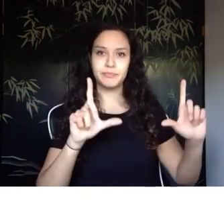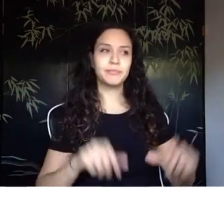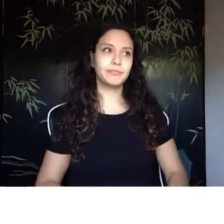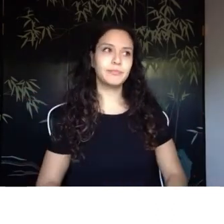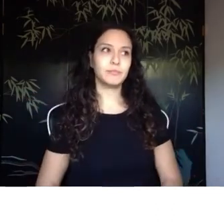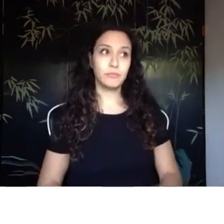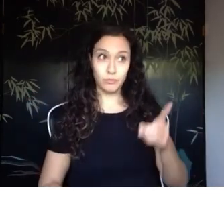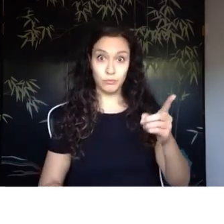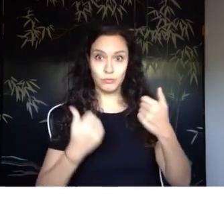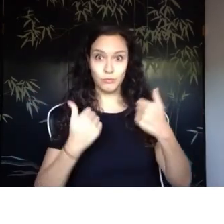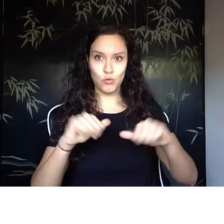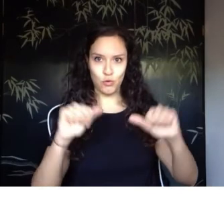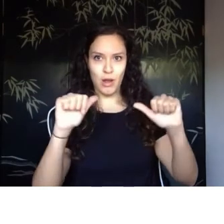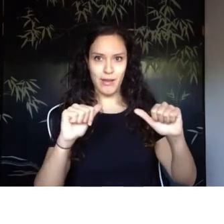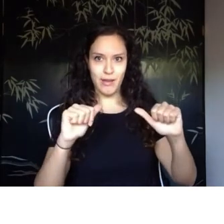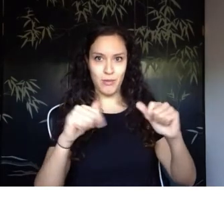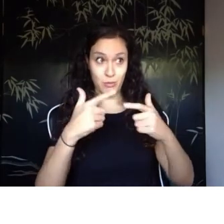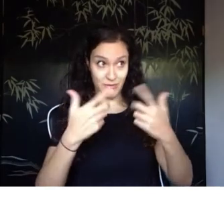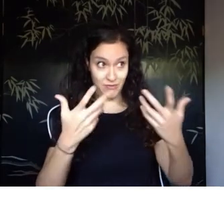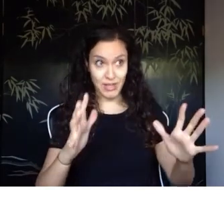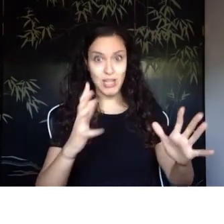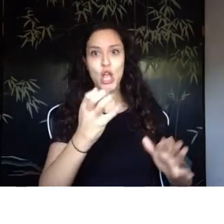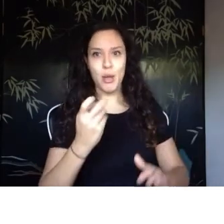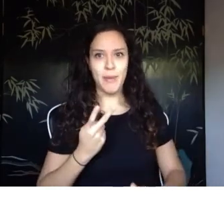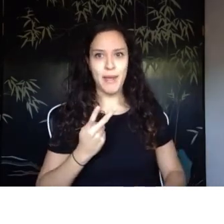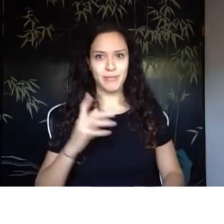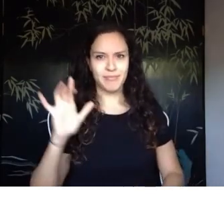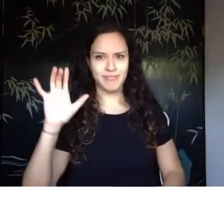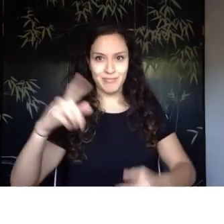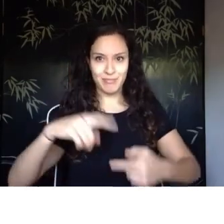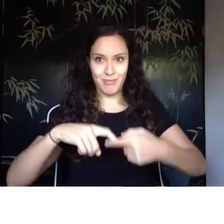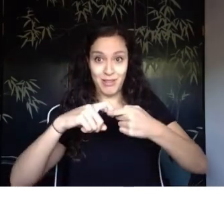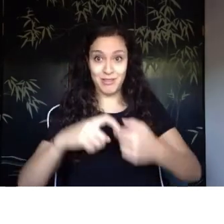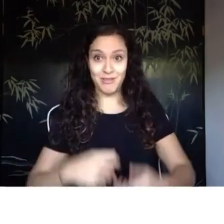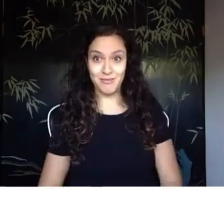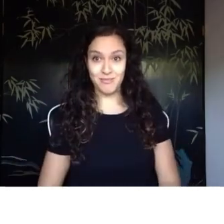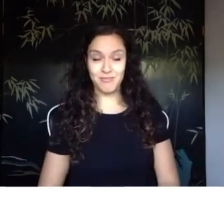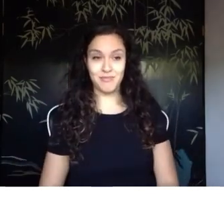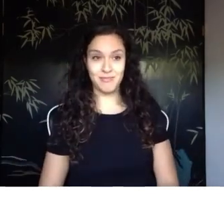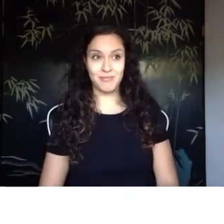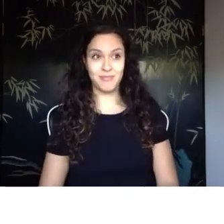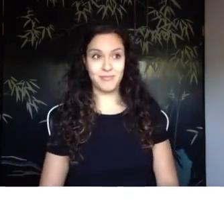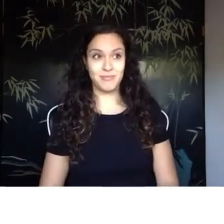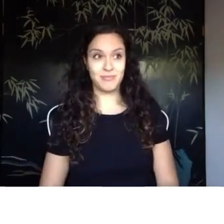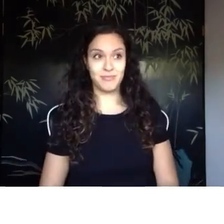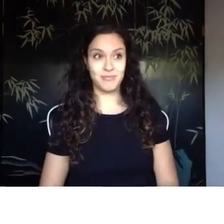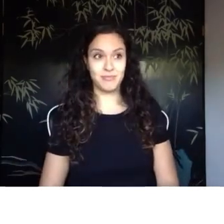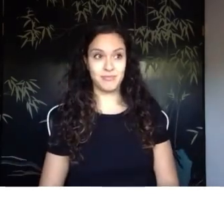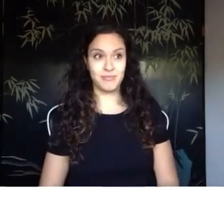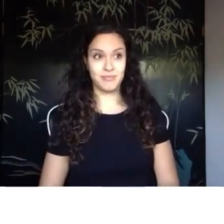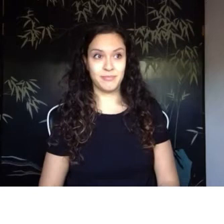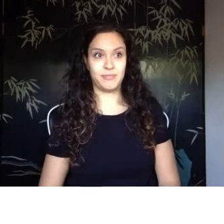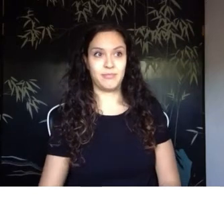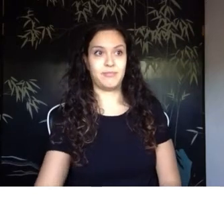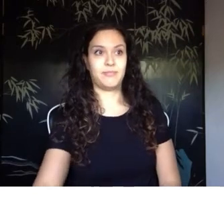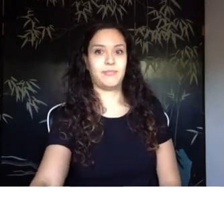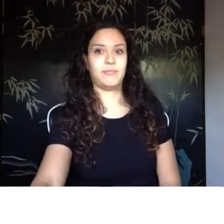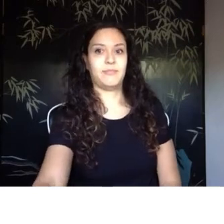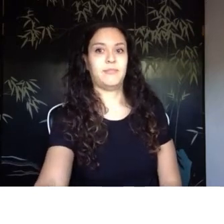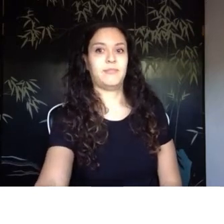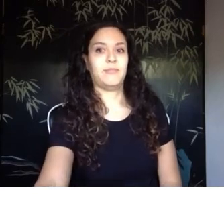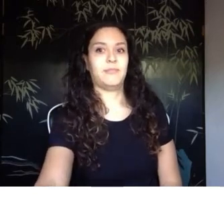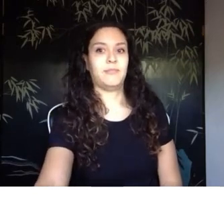All right, try another one for practice. The next slide. All right, try that one and then come back. Press pause now.